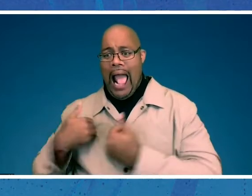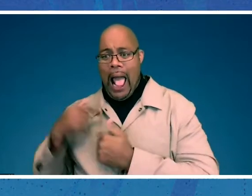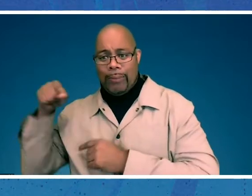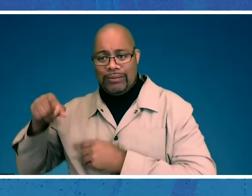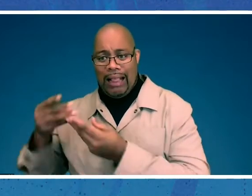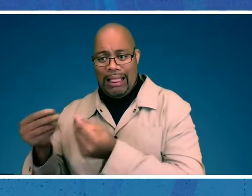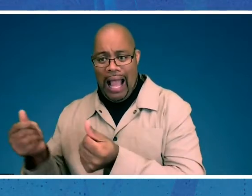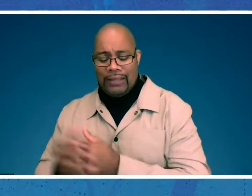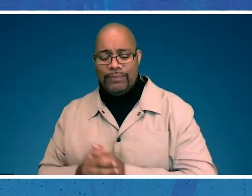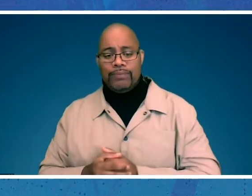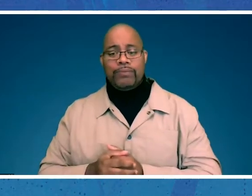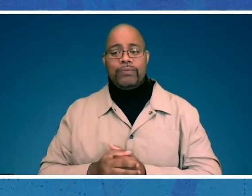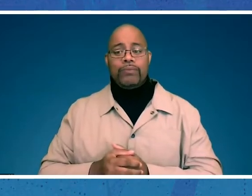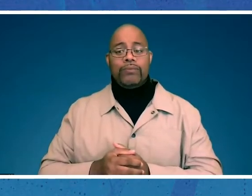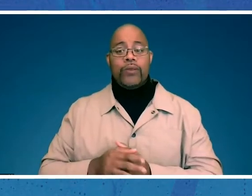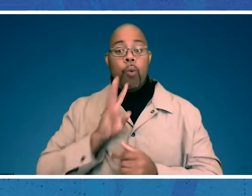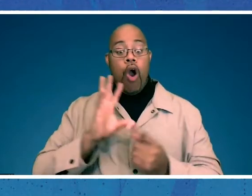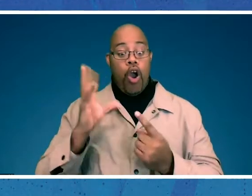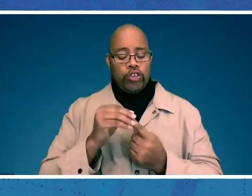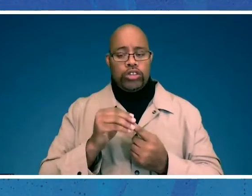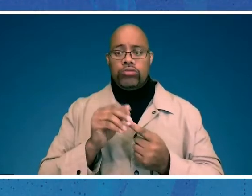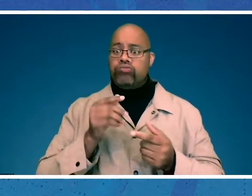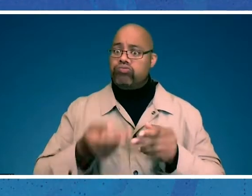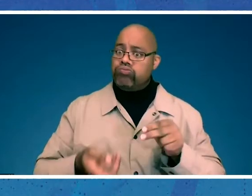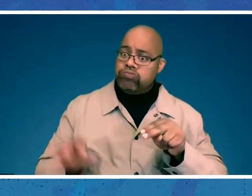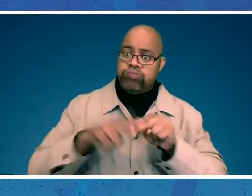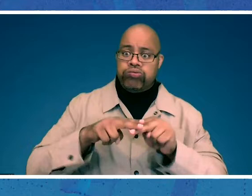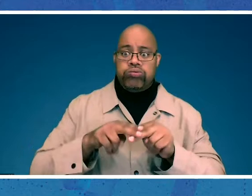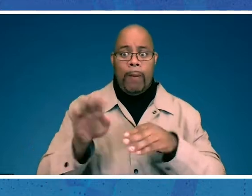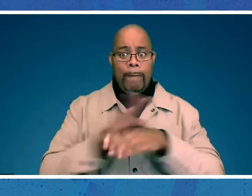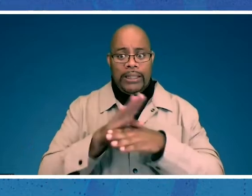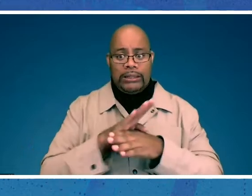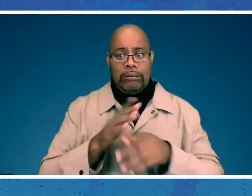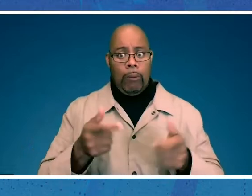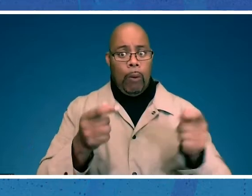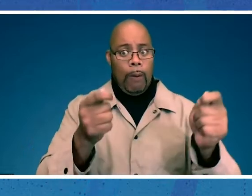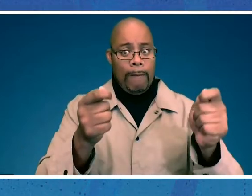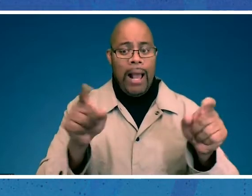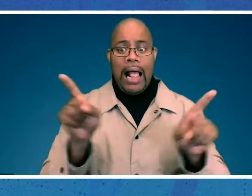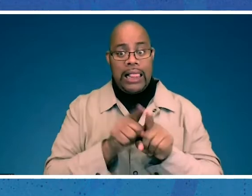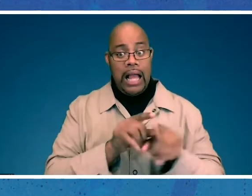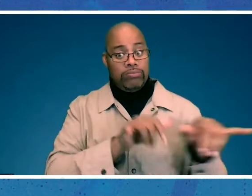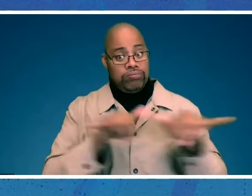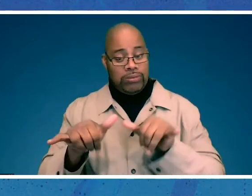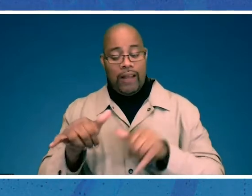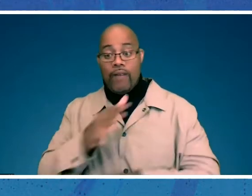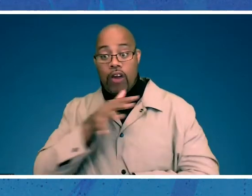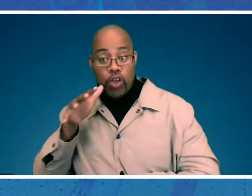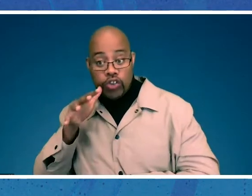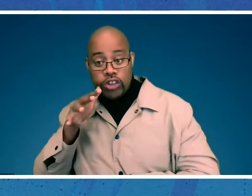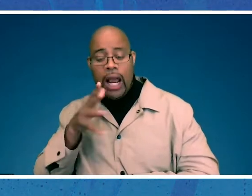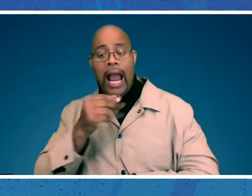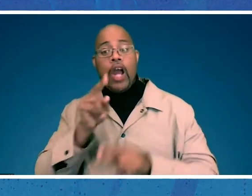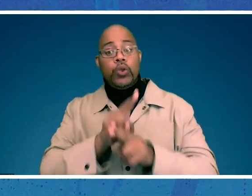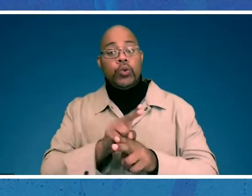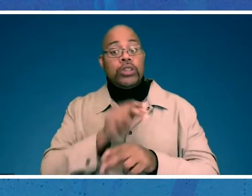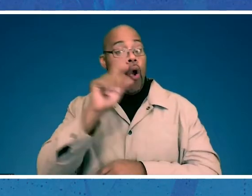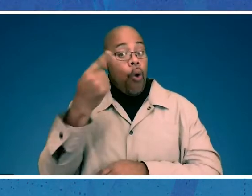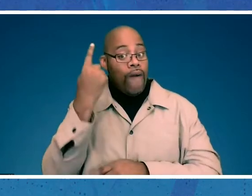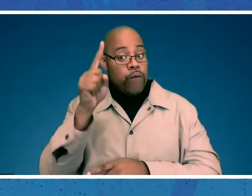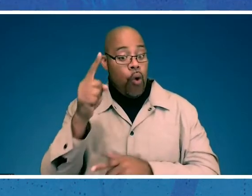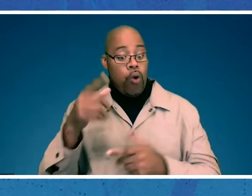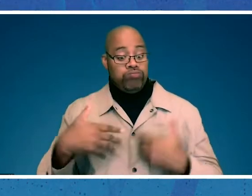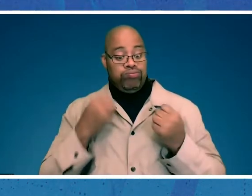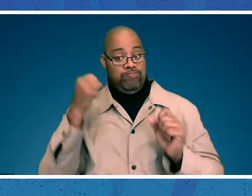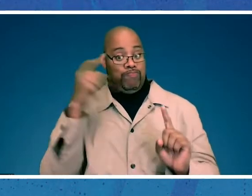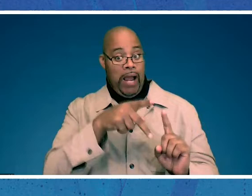And aquaculture has become a rapidly growing industry, much like agriculture, and is being used not only for restoration